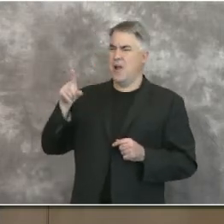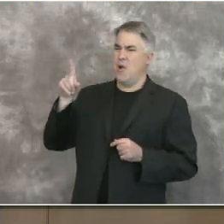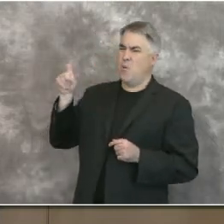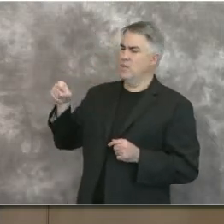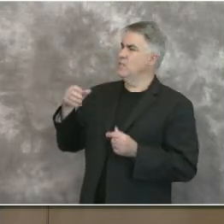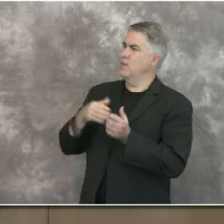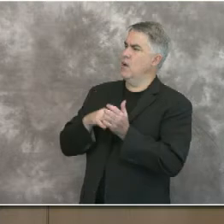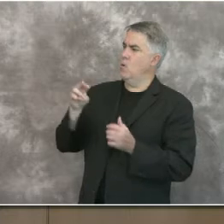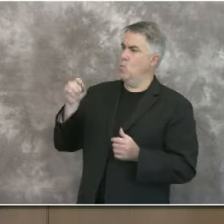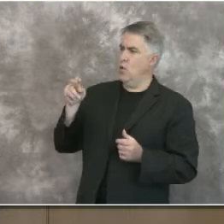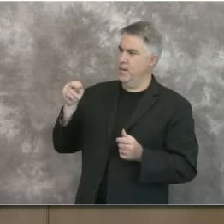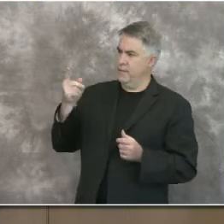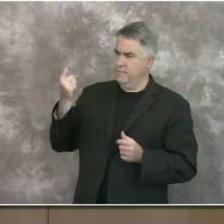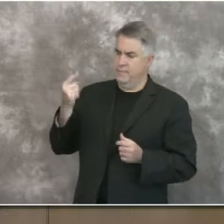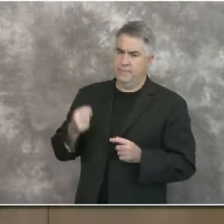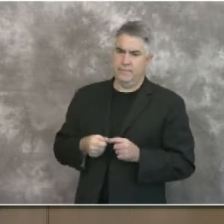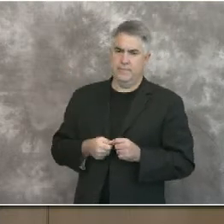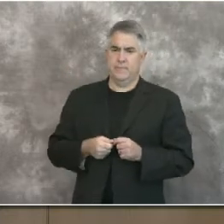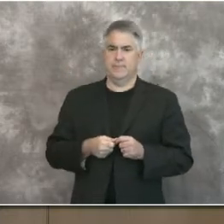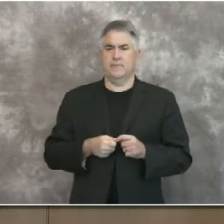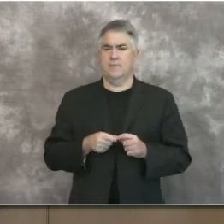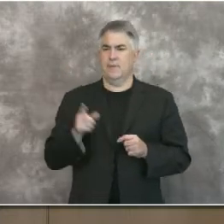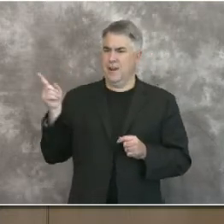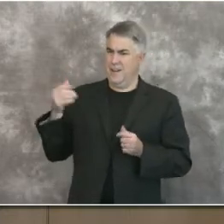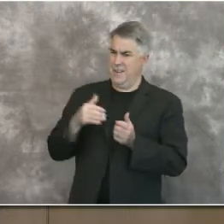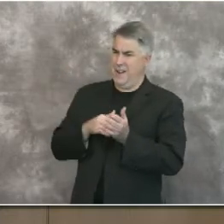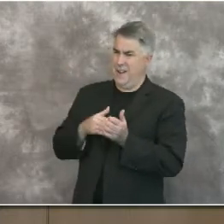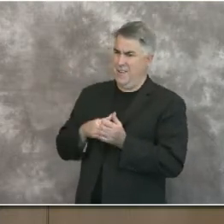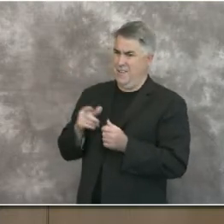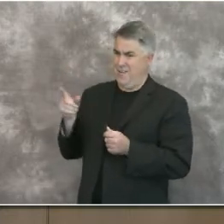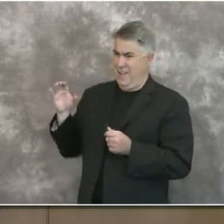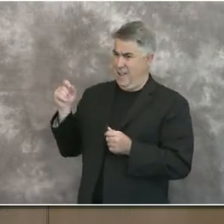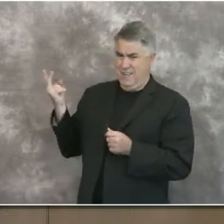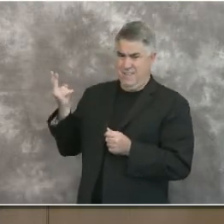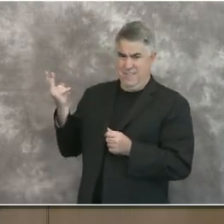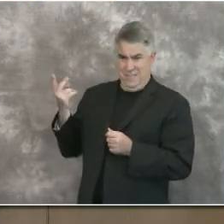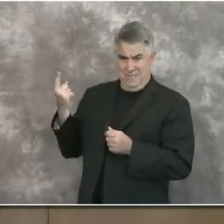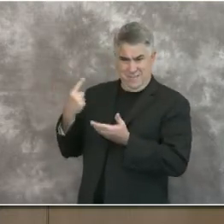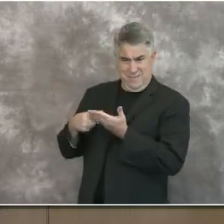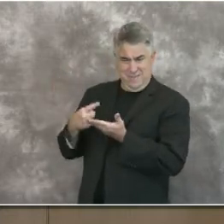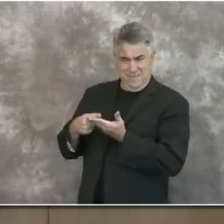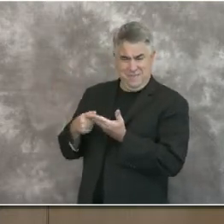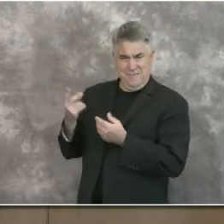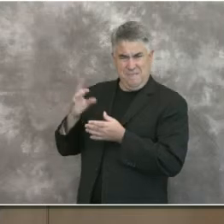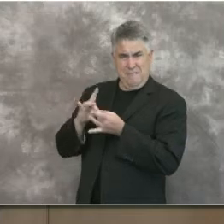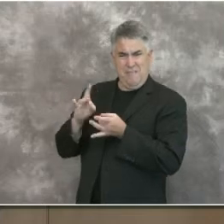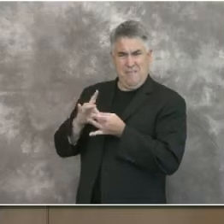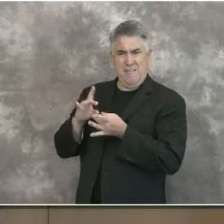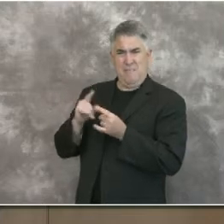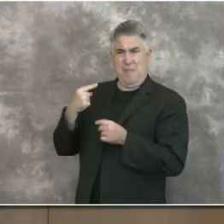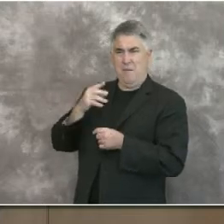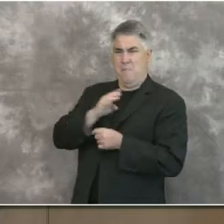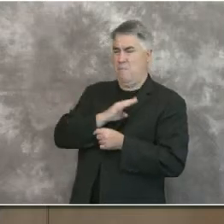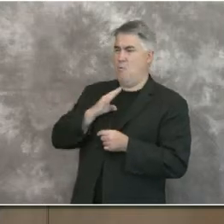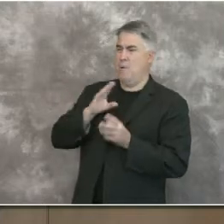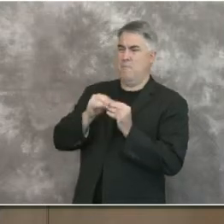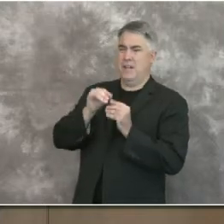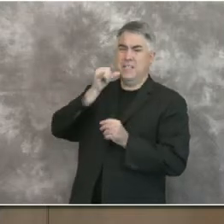Wooten. Doctor, as Chairman Cox referenced earlier in this news conference, the Board of Supervisors voted